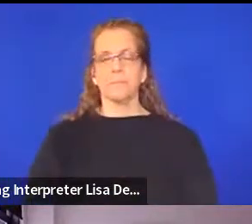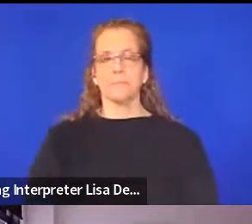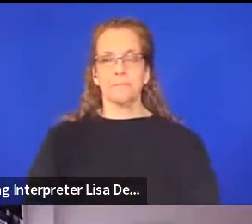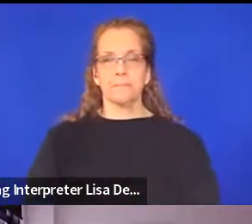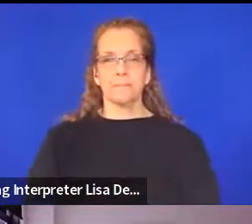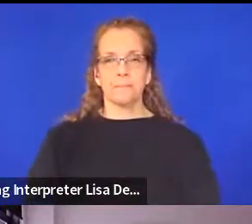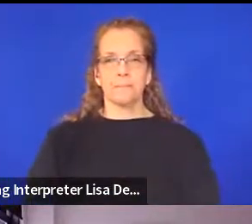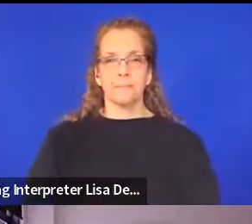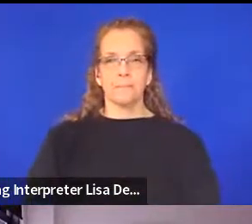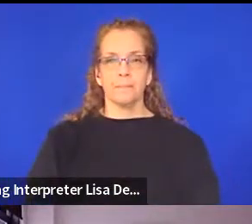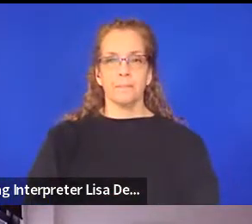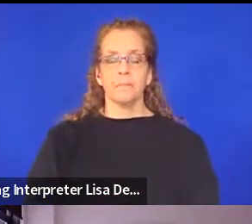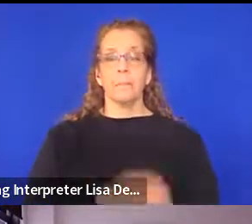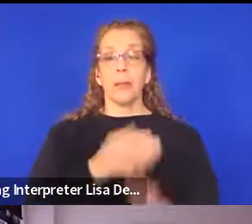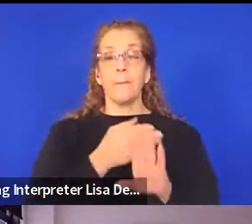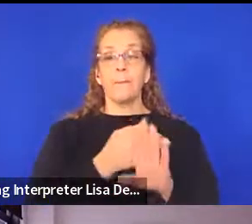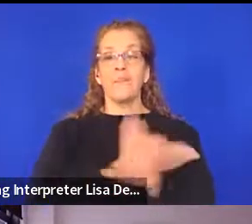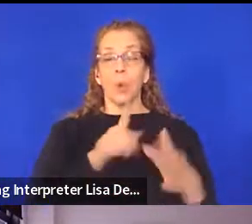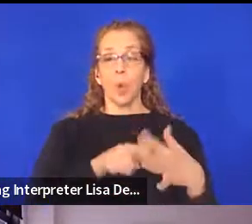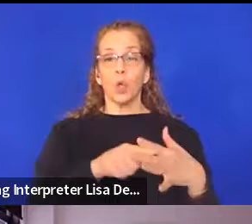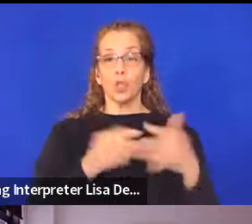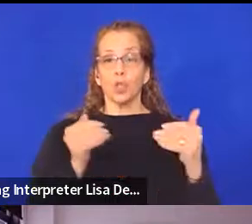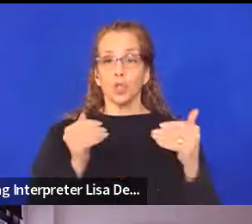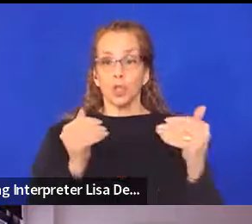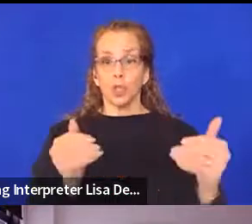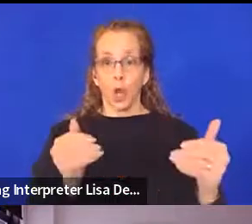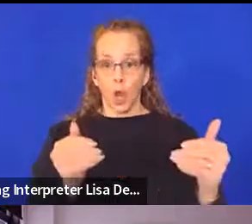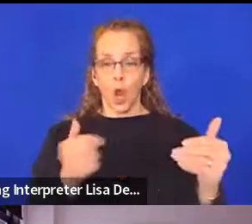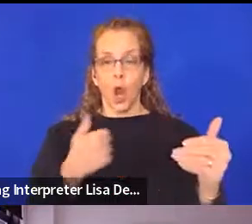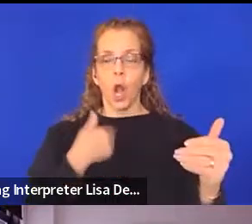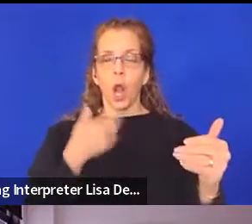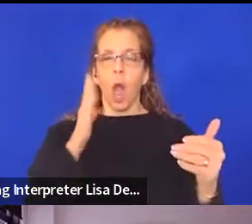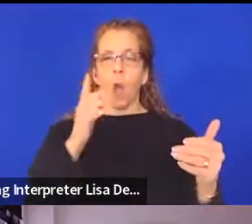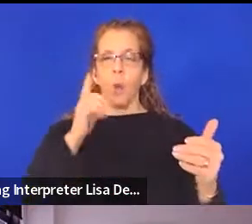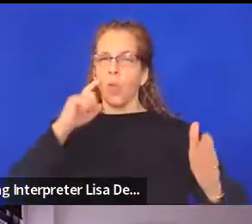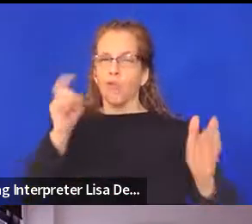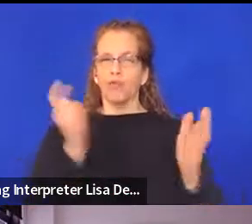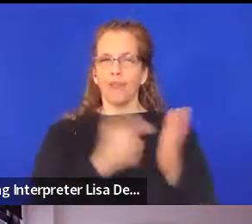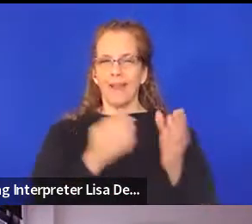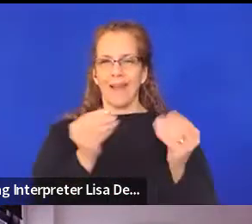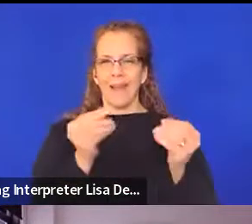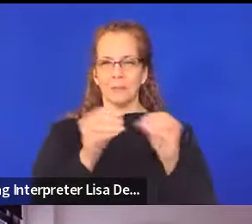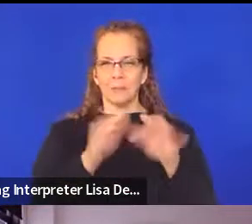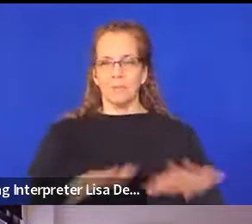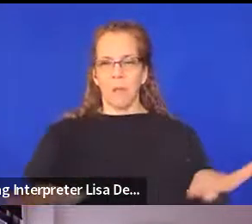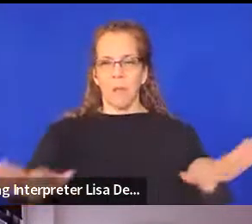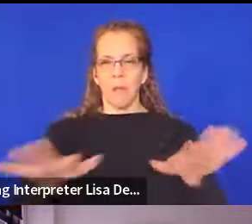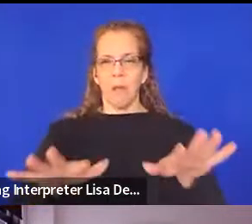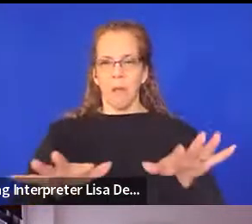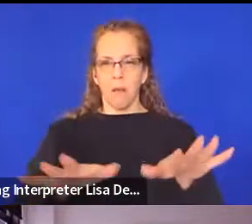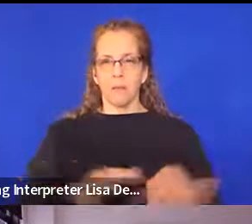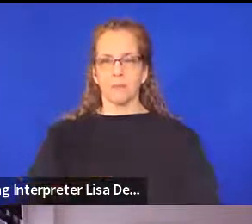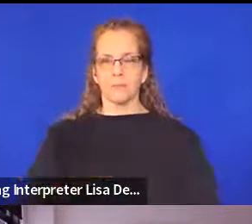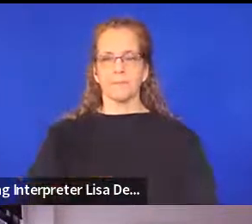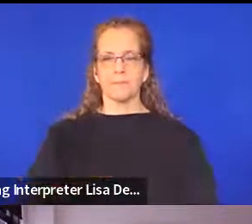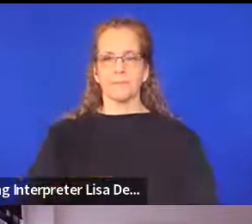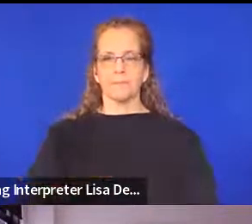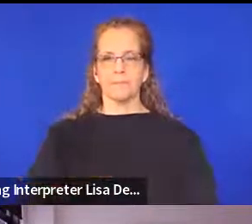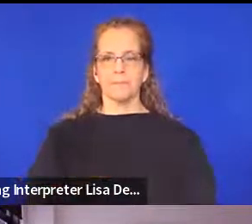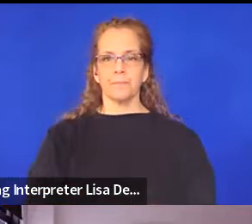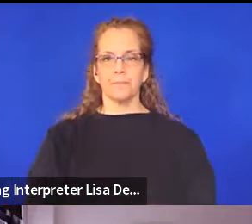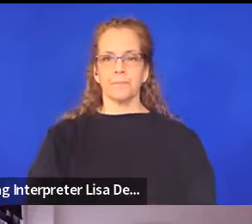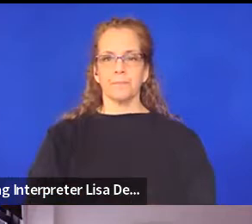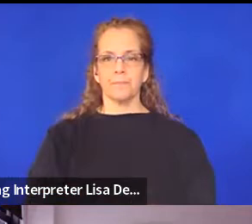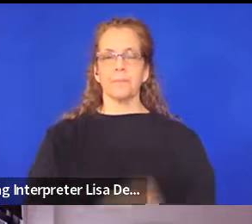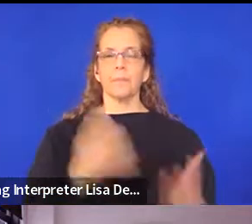Before getting started, I am going to give a land acknowledgement. I would like to